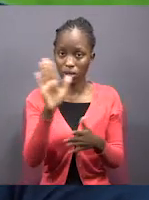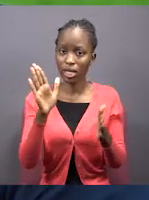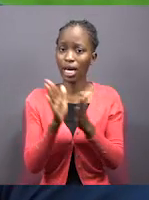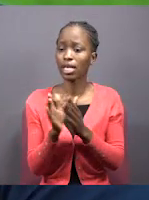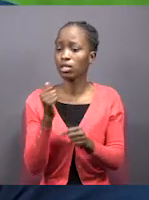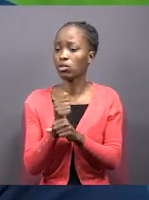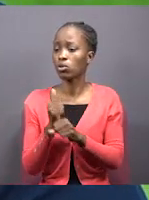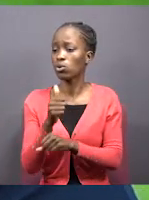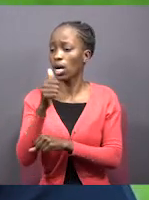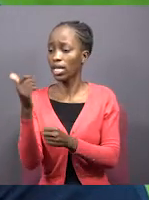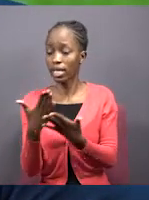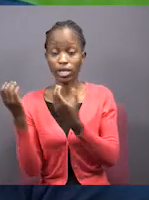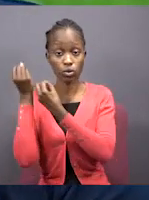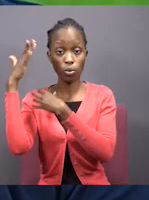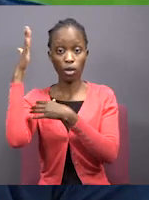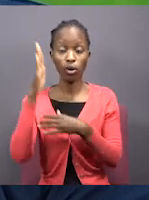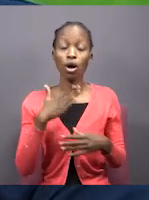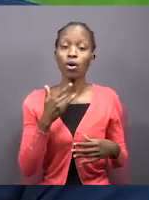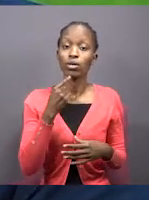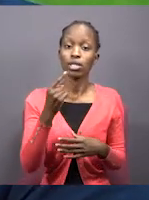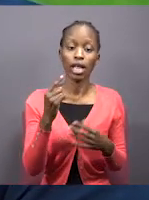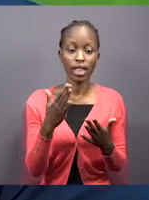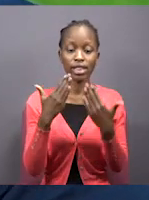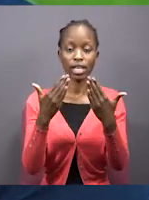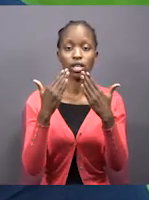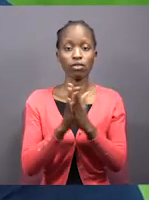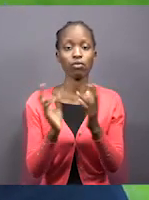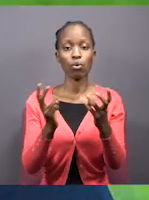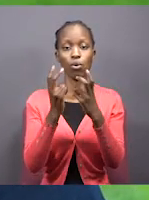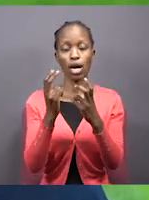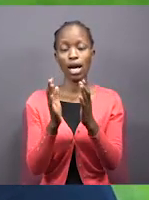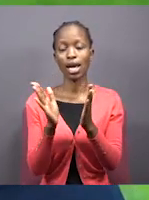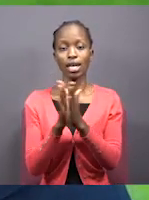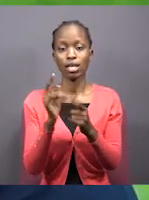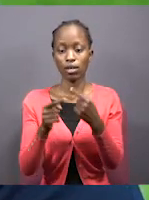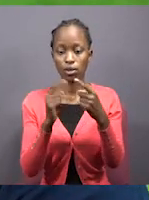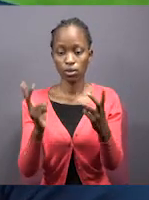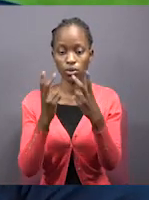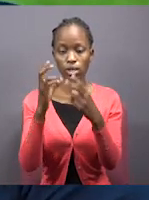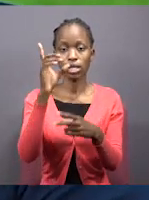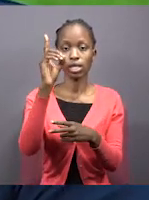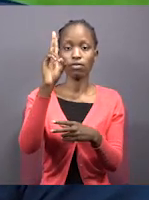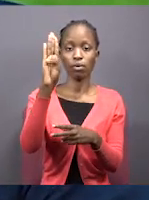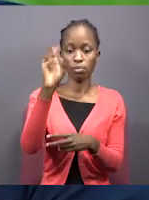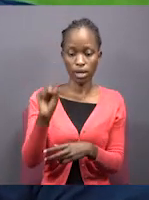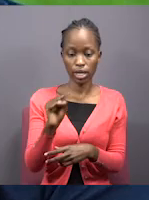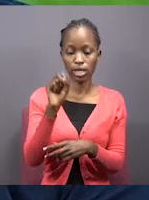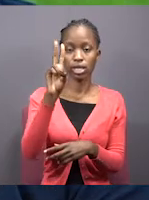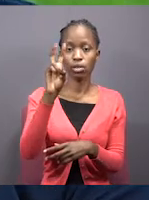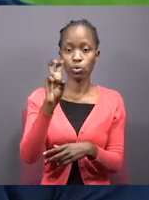do many other holy stuff. I want to say thank you for watching me, and continue watching